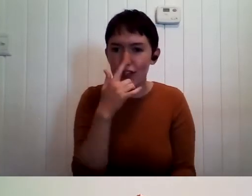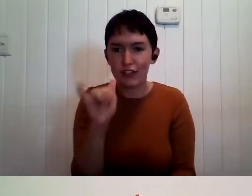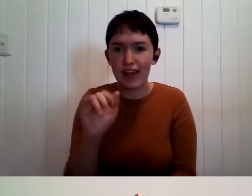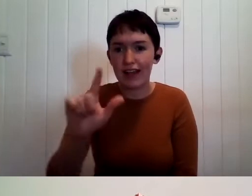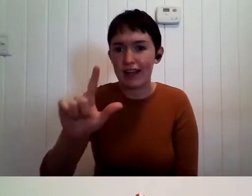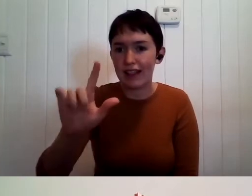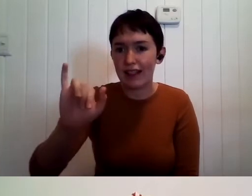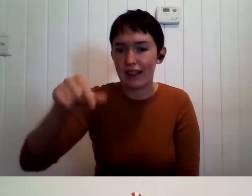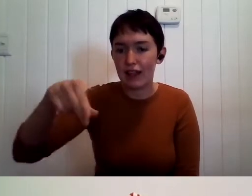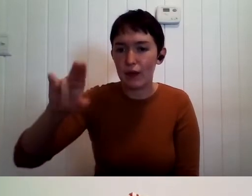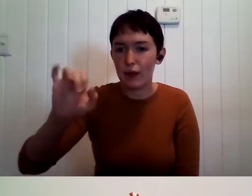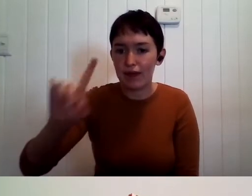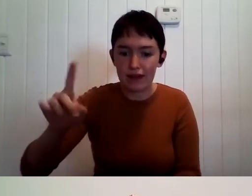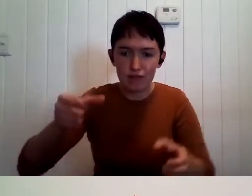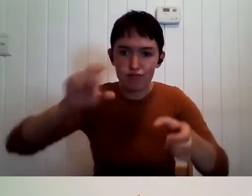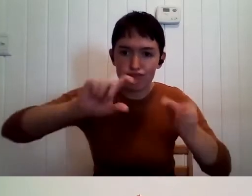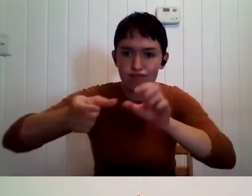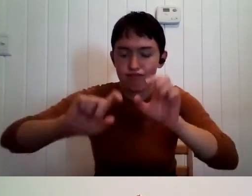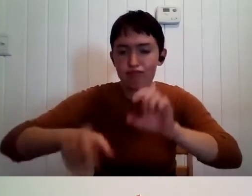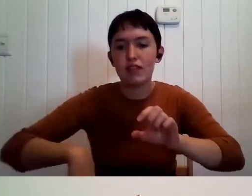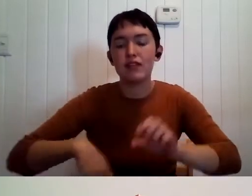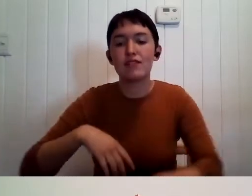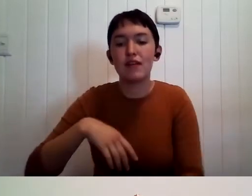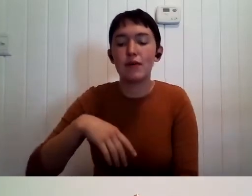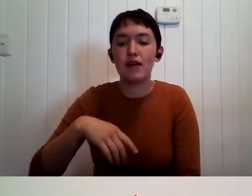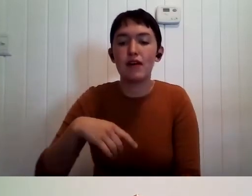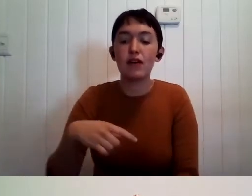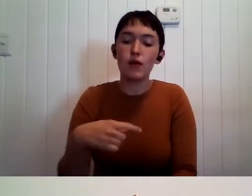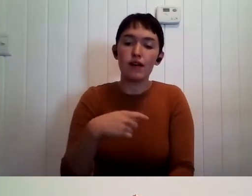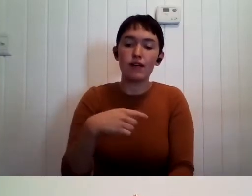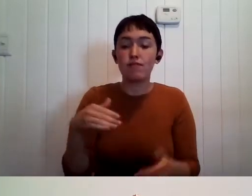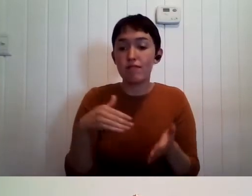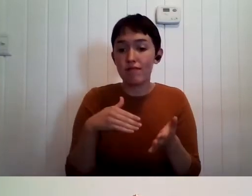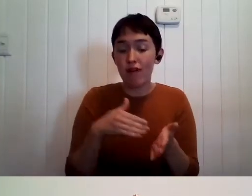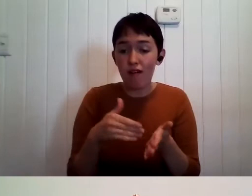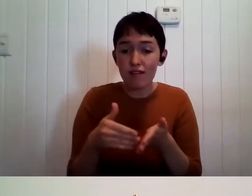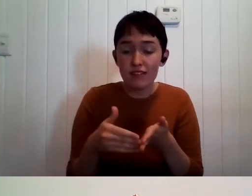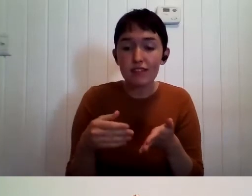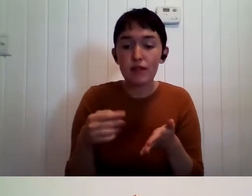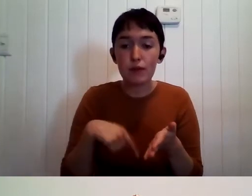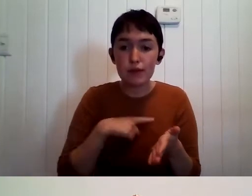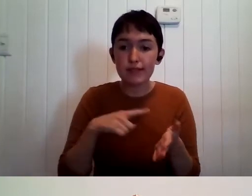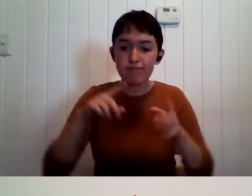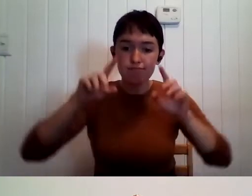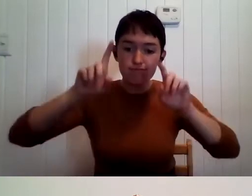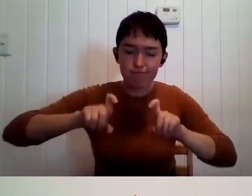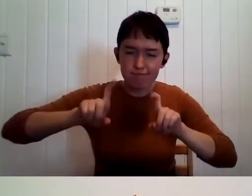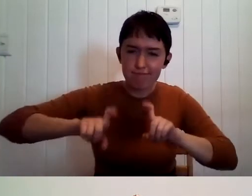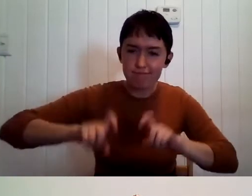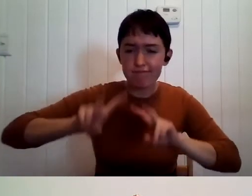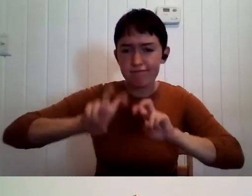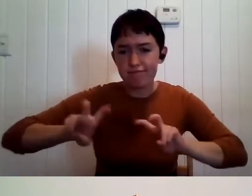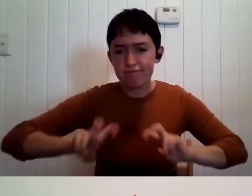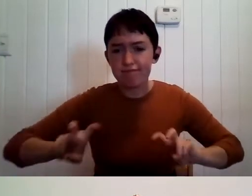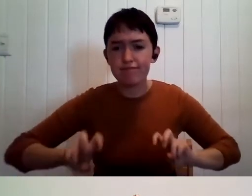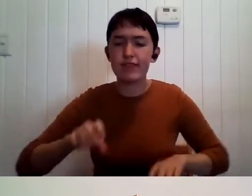know that, oh, yes, I'm doing what I need to be doing. Because oftentimes we'll be doing all of our tests and then we'll go through a long sequencing process and we